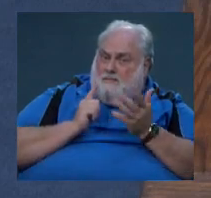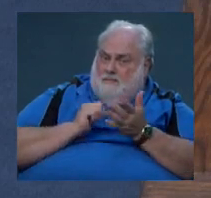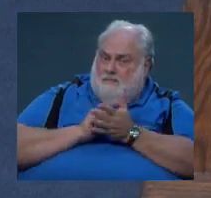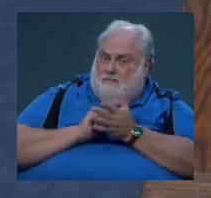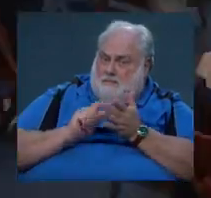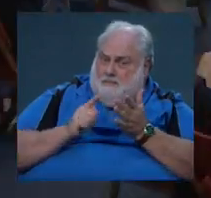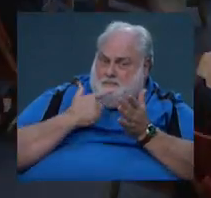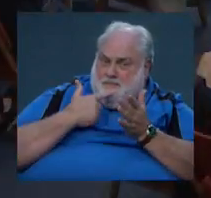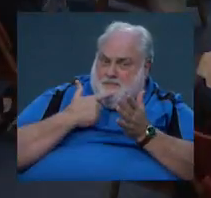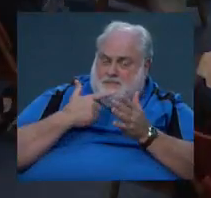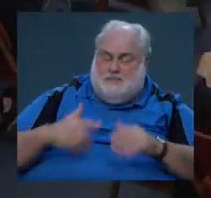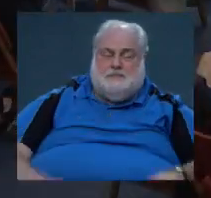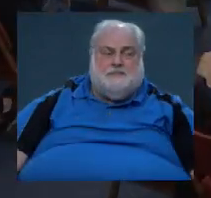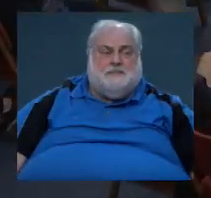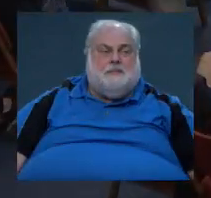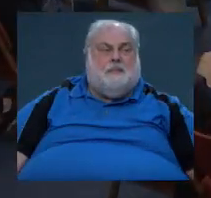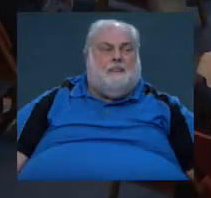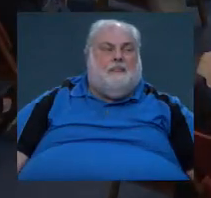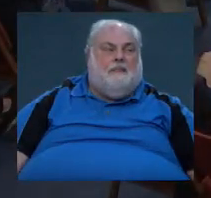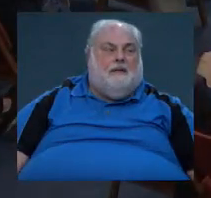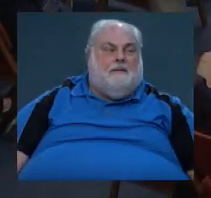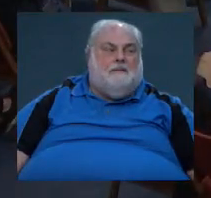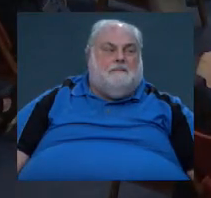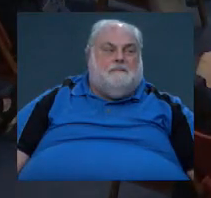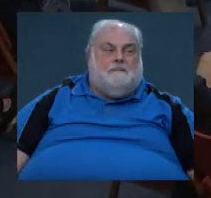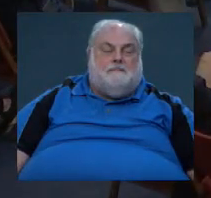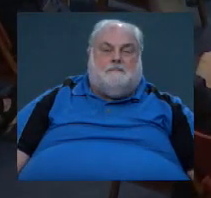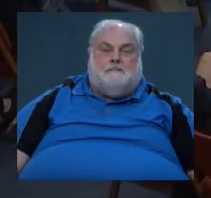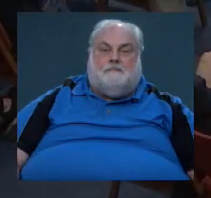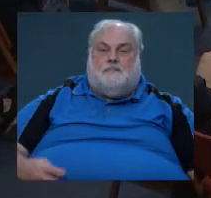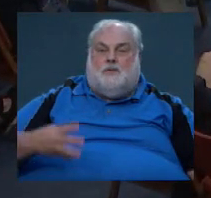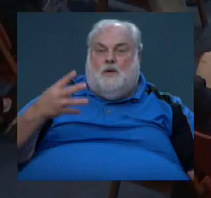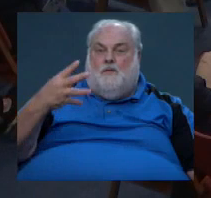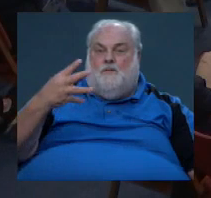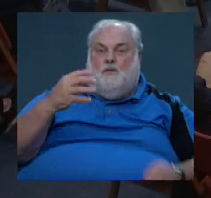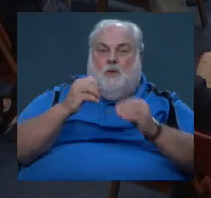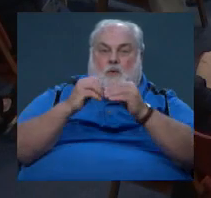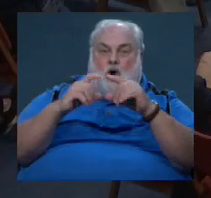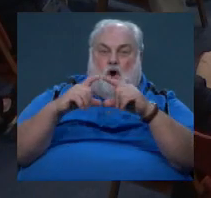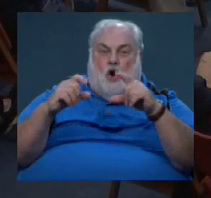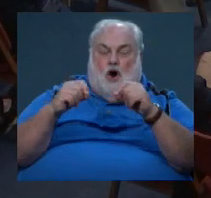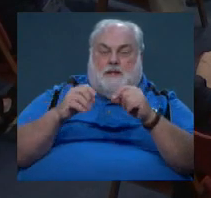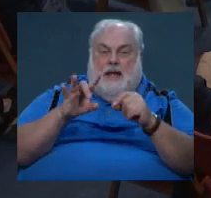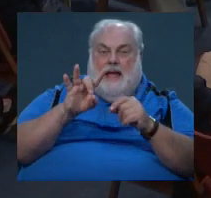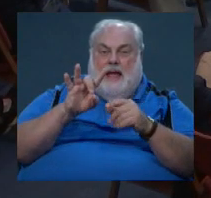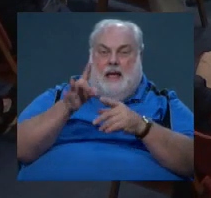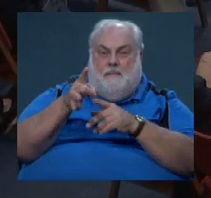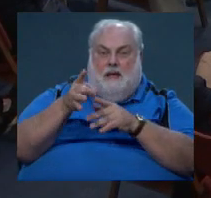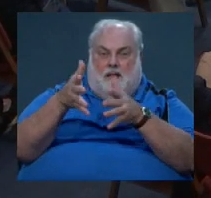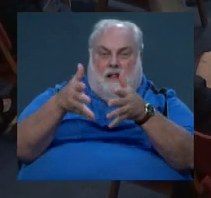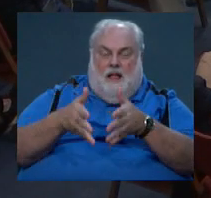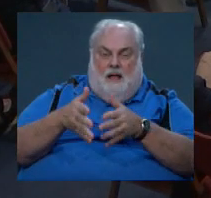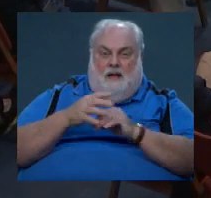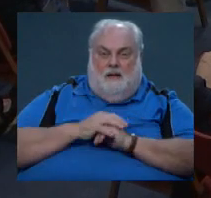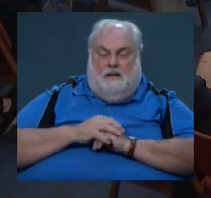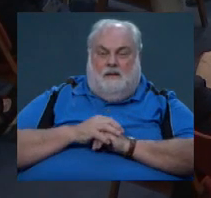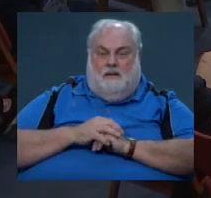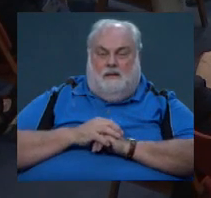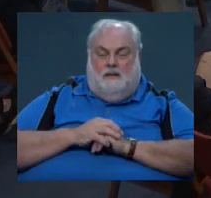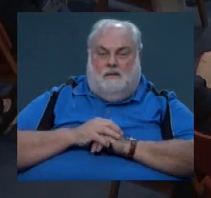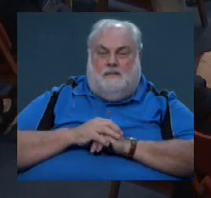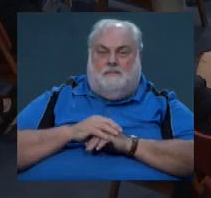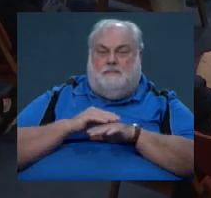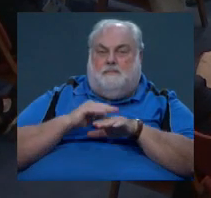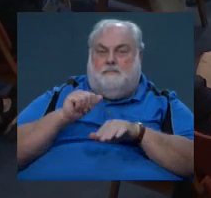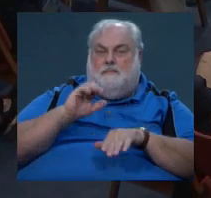say. Thanks. Thank you. I have 4 more cards in 8 minutes, so brevity is a virtue. Carol